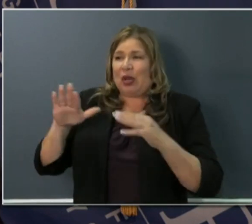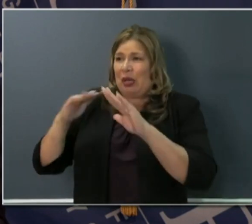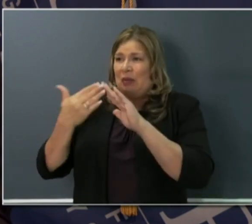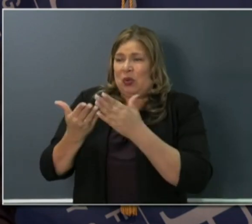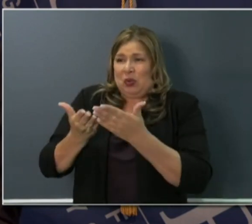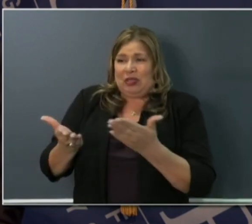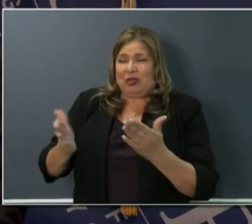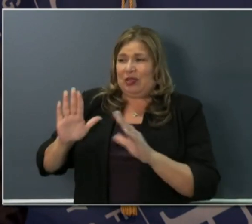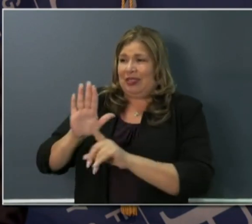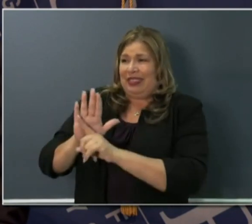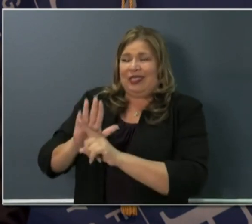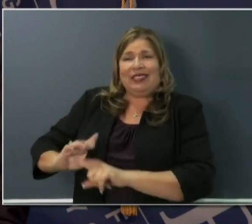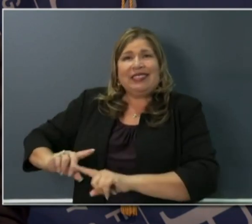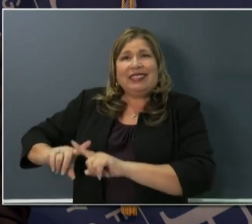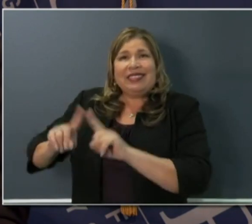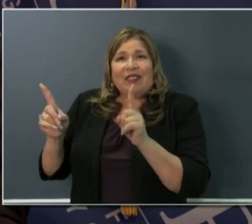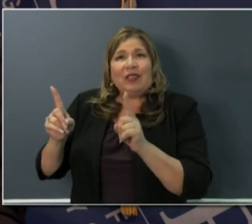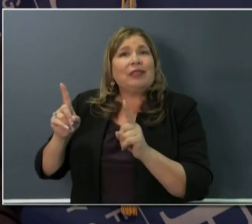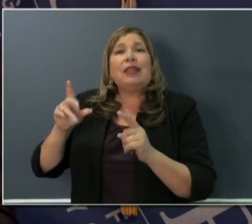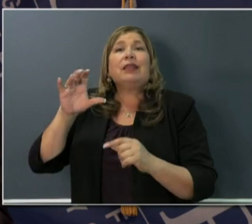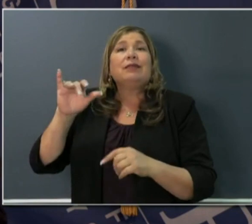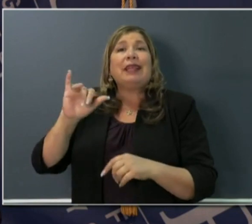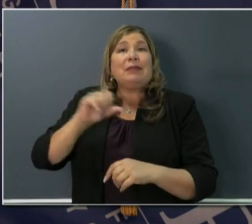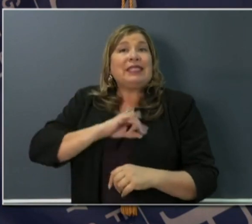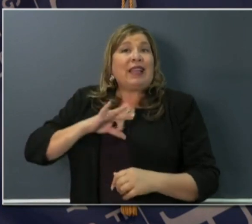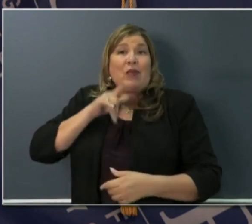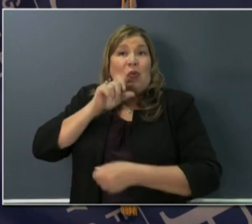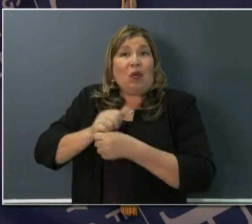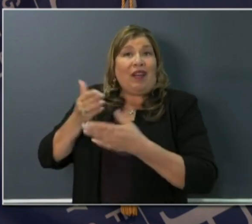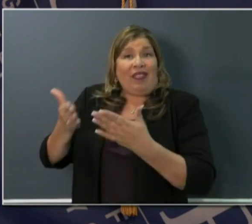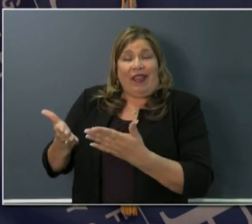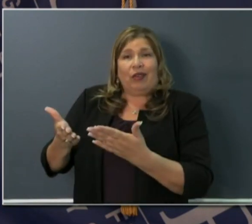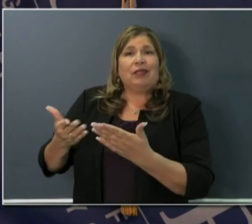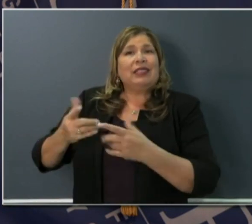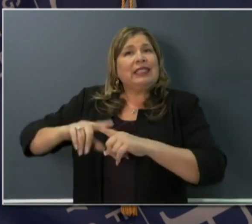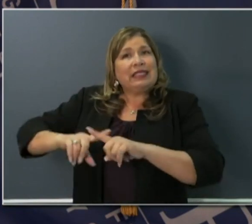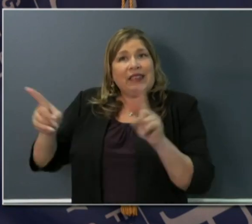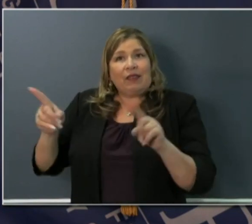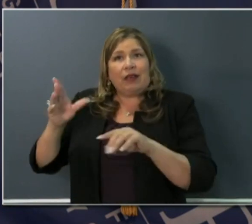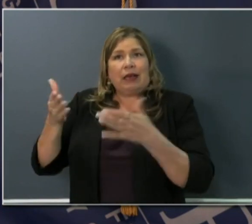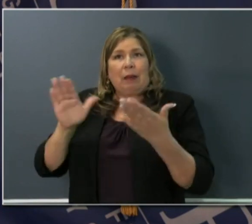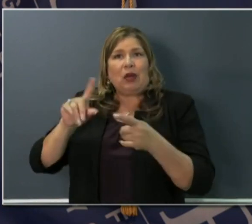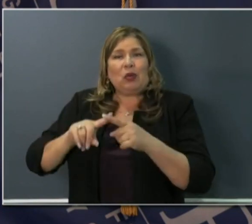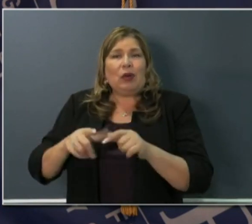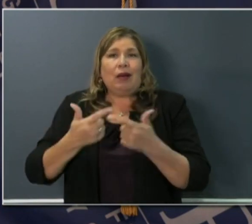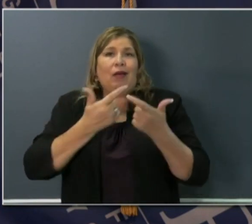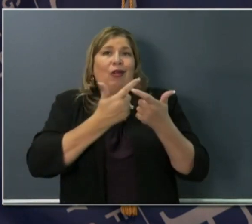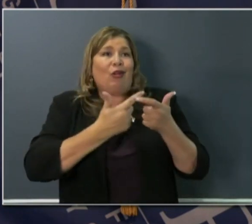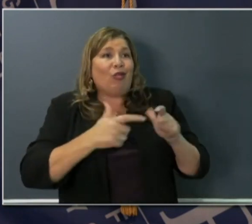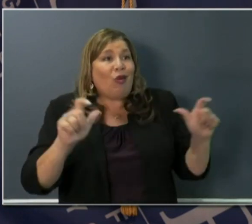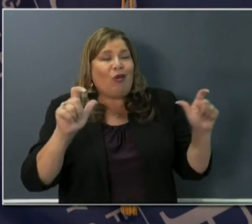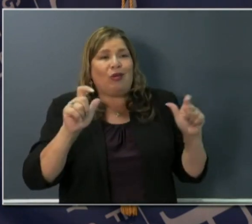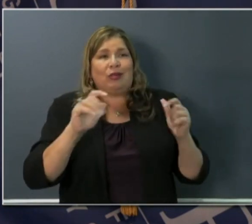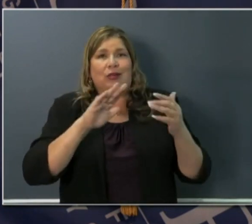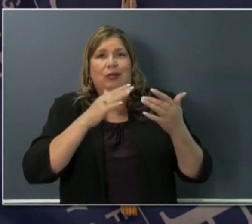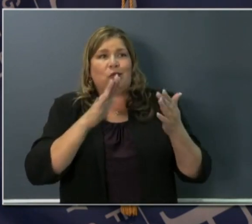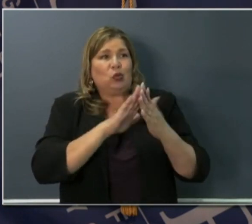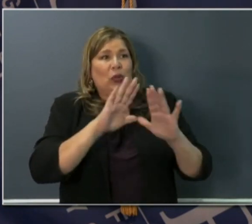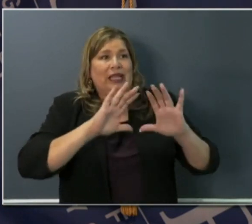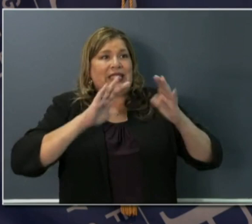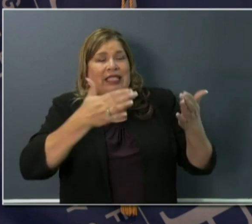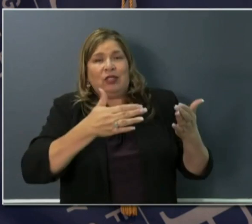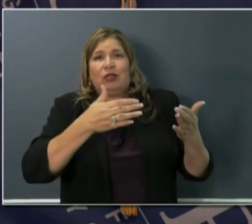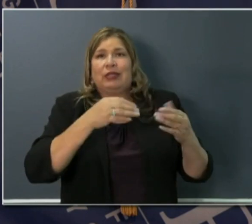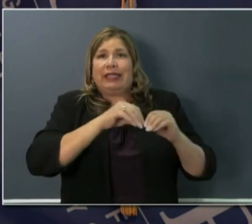resources, and on-site school resources than perhaps in some other large urban or suburban district. And